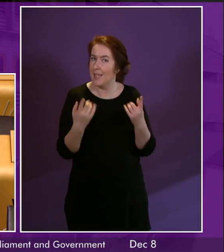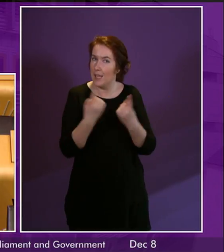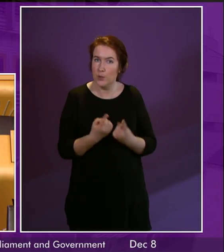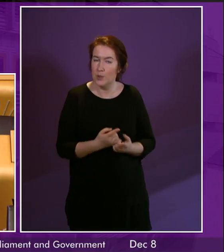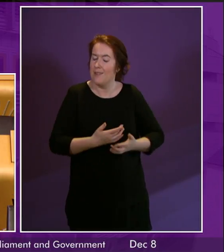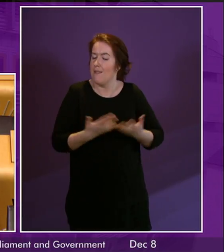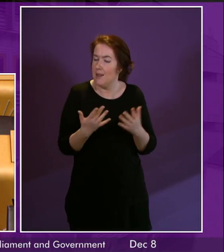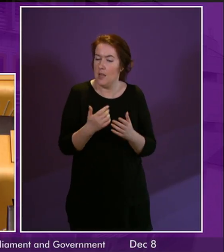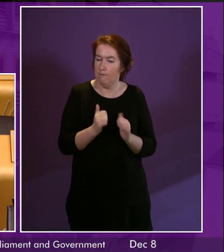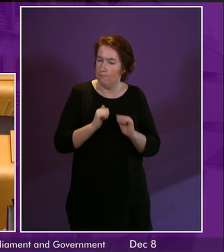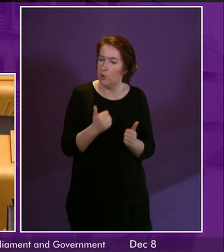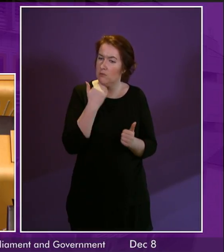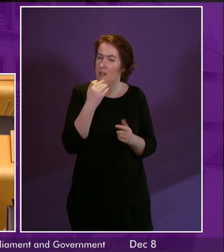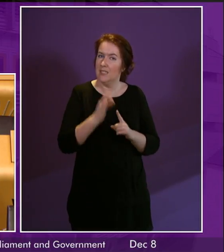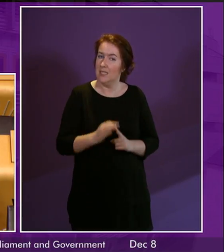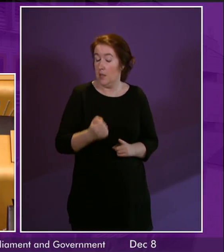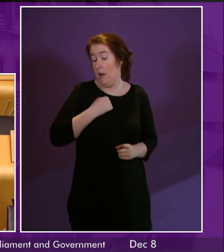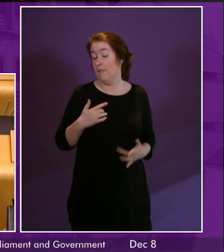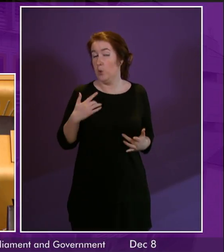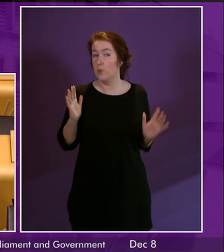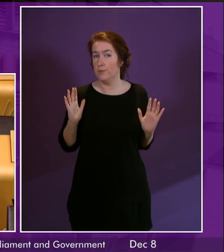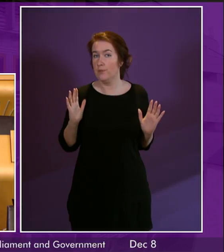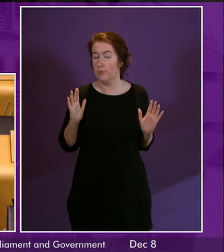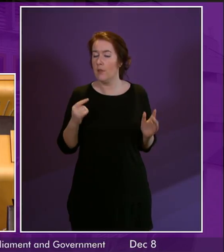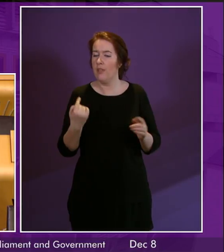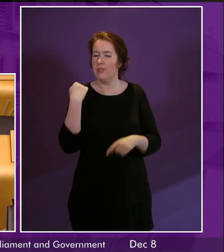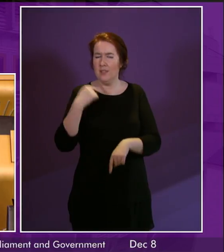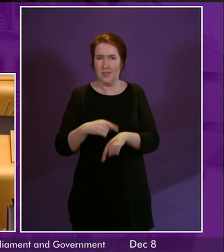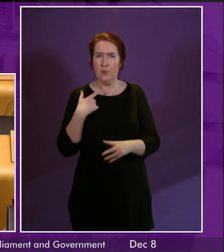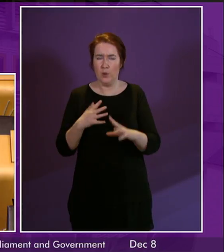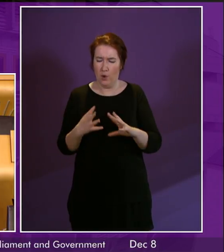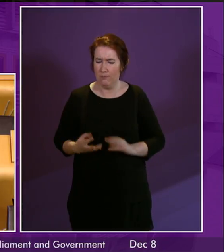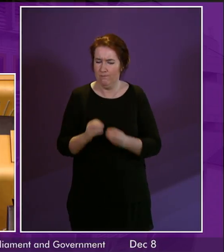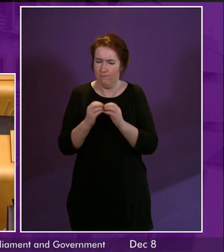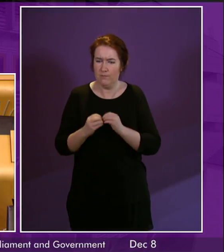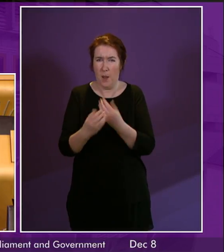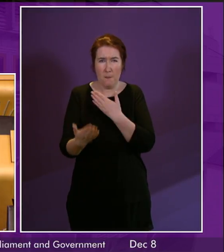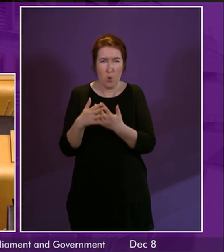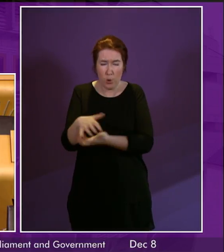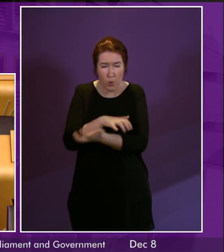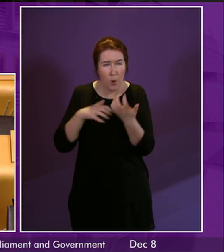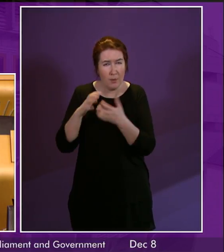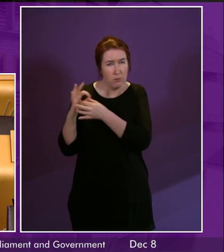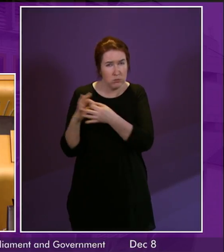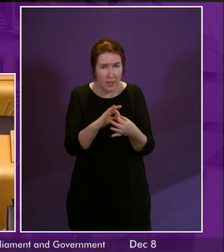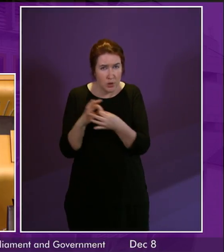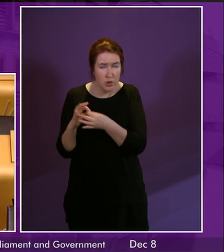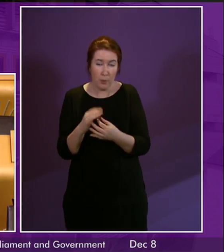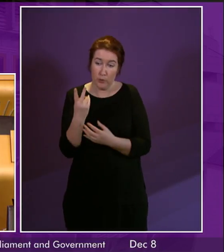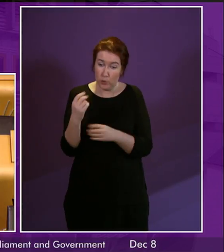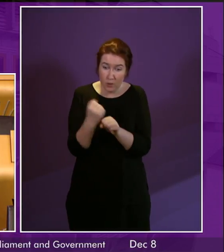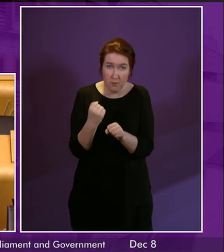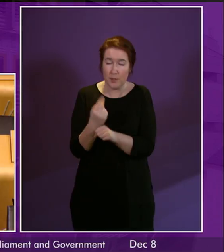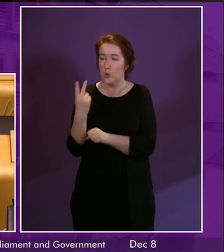adequate detail. In my view. And that was at a time when we were constructing a more complex relationship between the two governments, between the